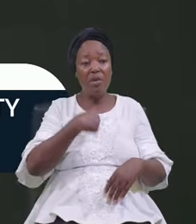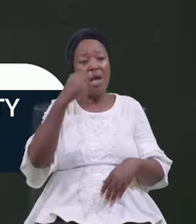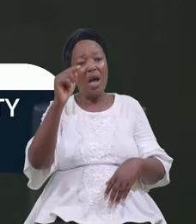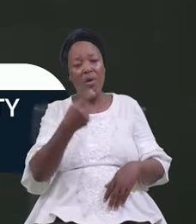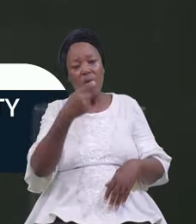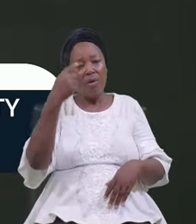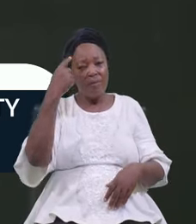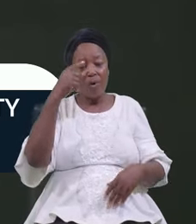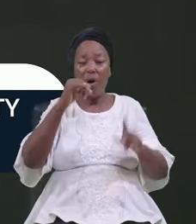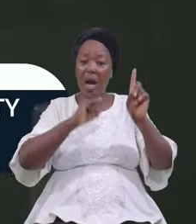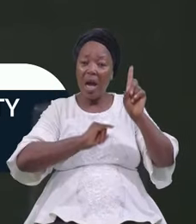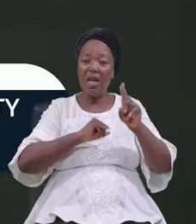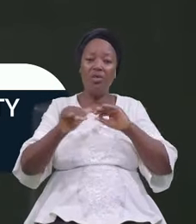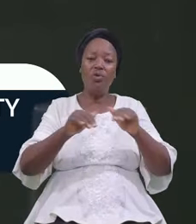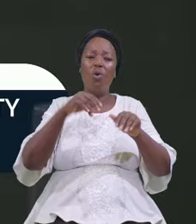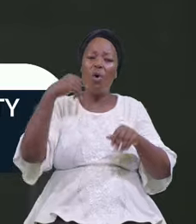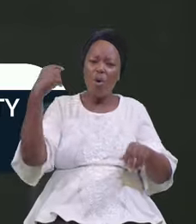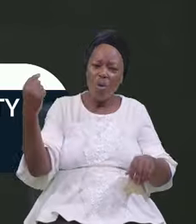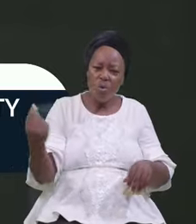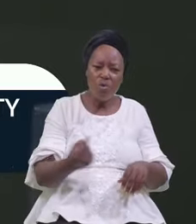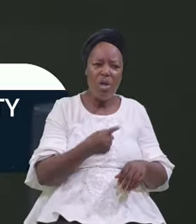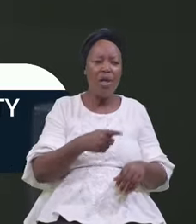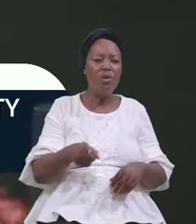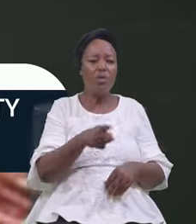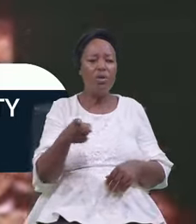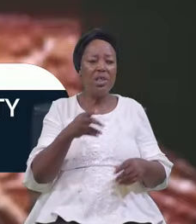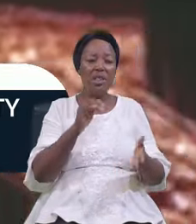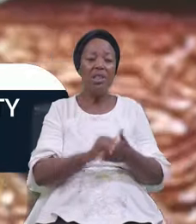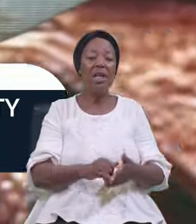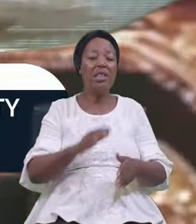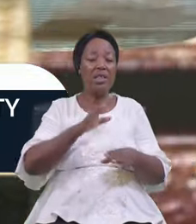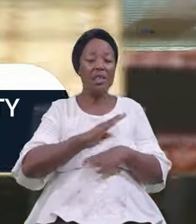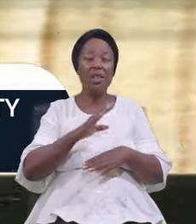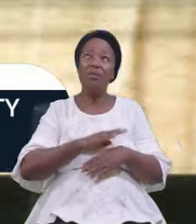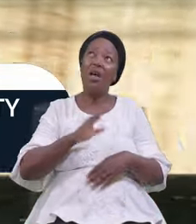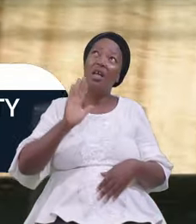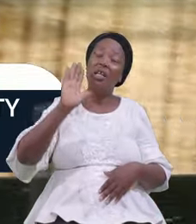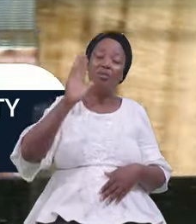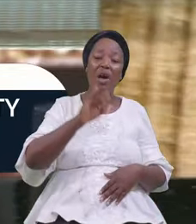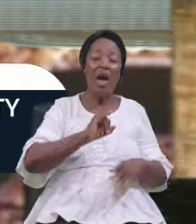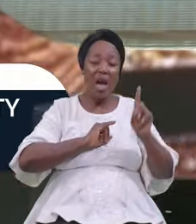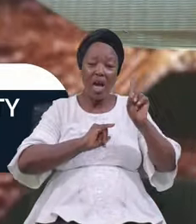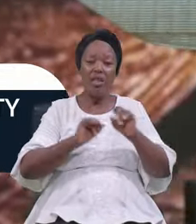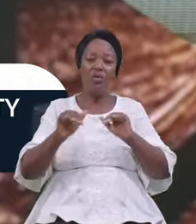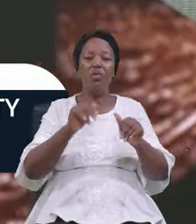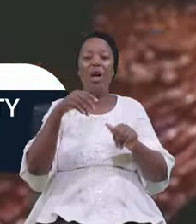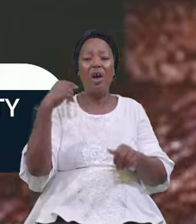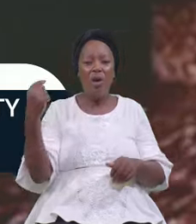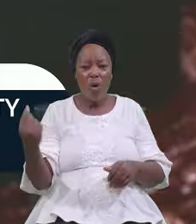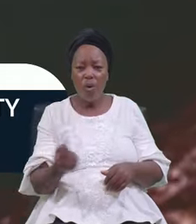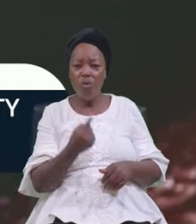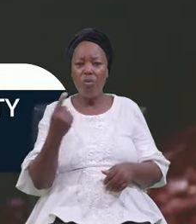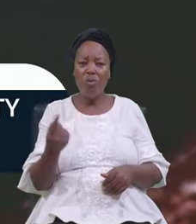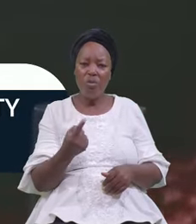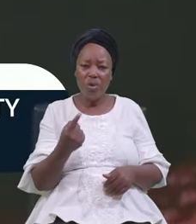do always those things that please him. I do always, not